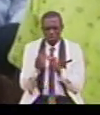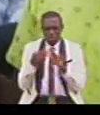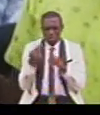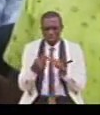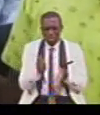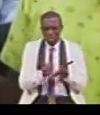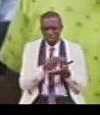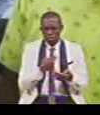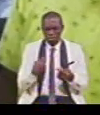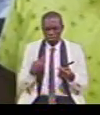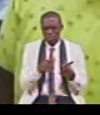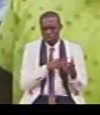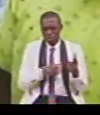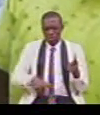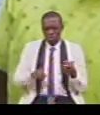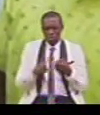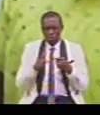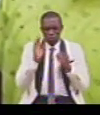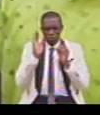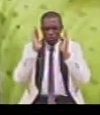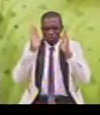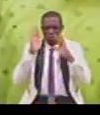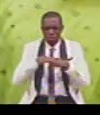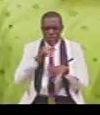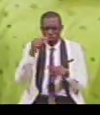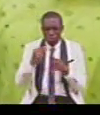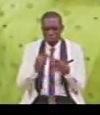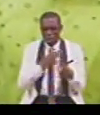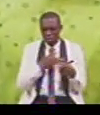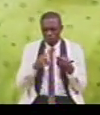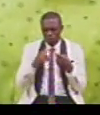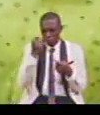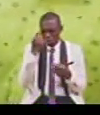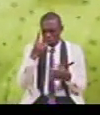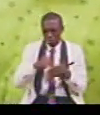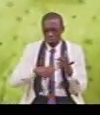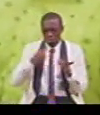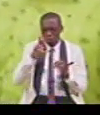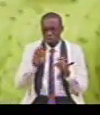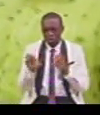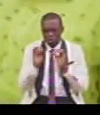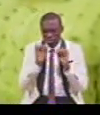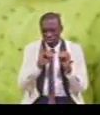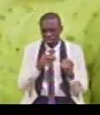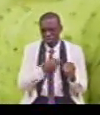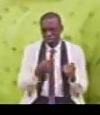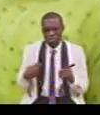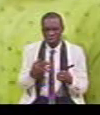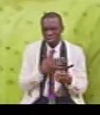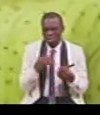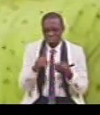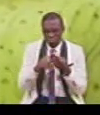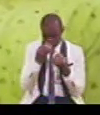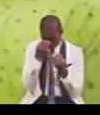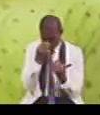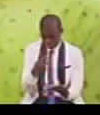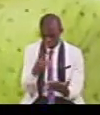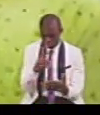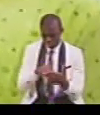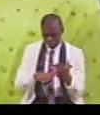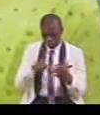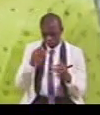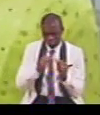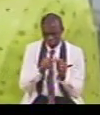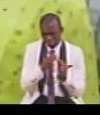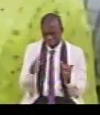word and to understand what you are teaching us and to follow through and to experience everything you have